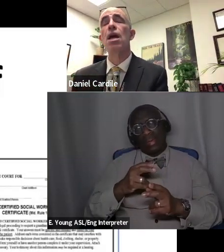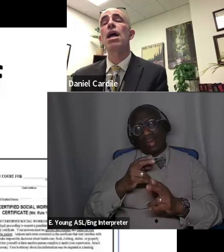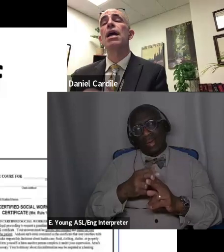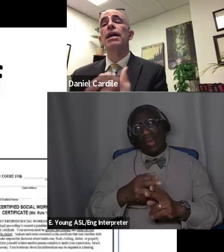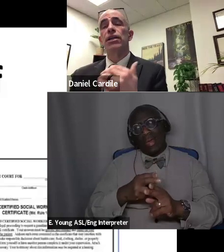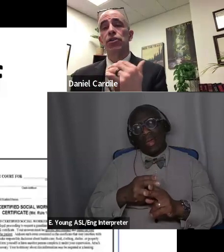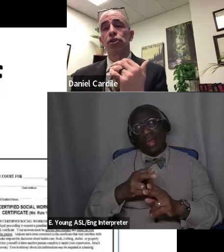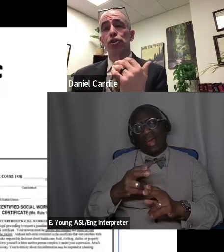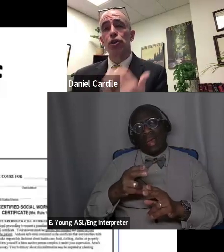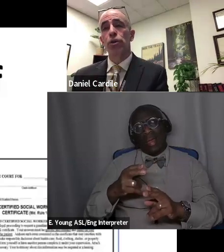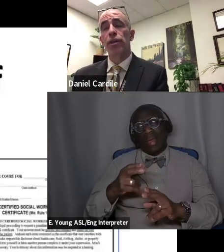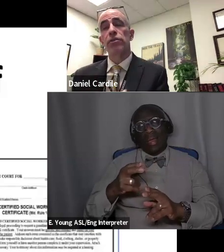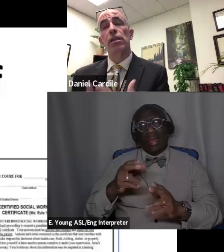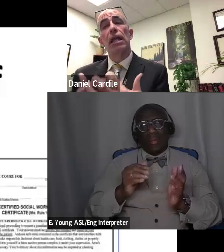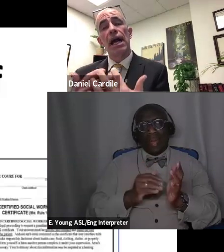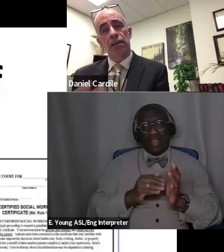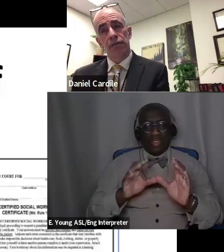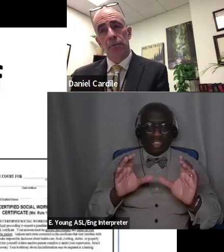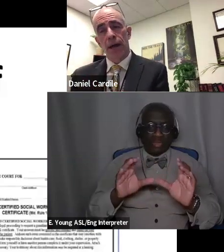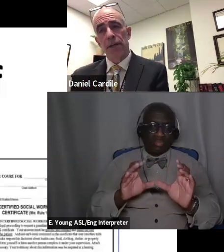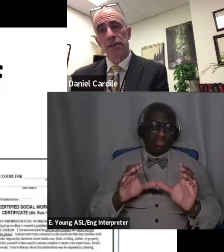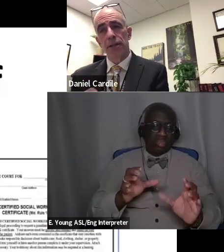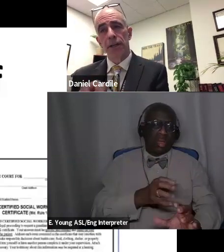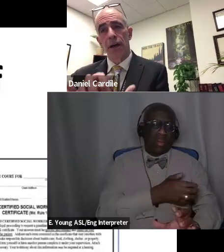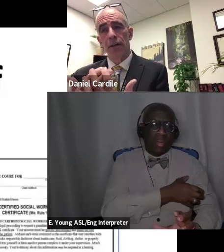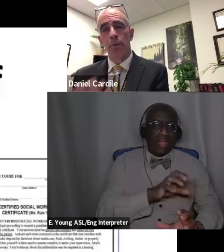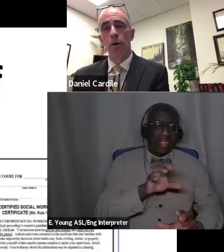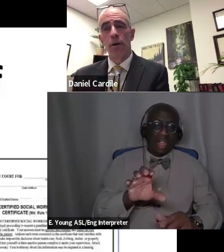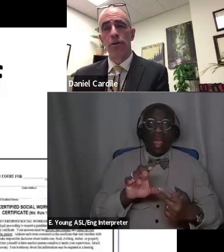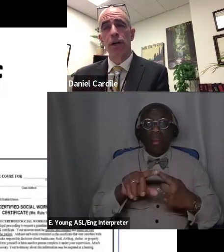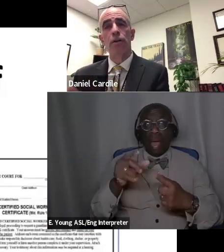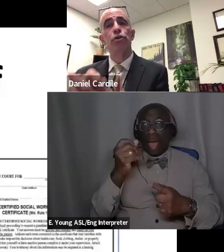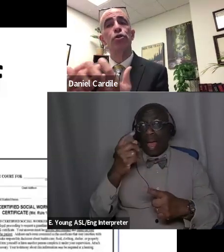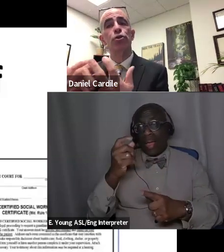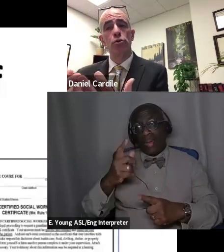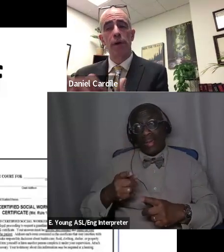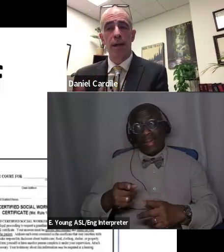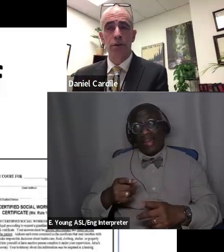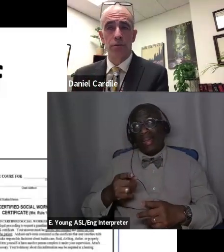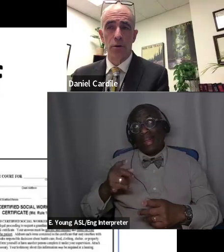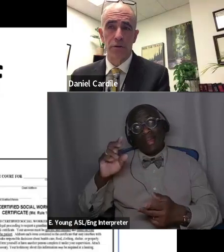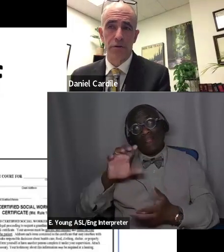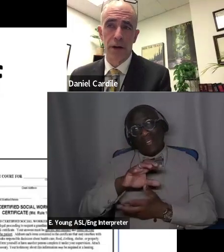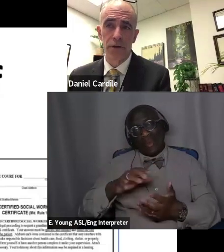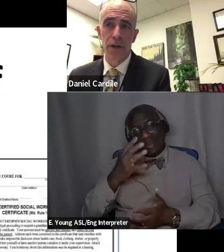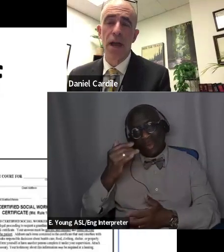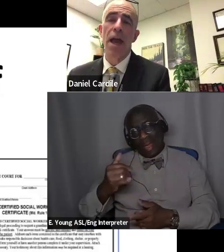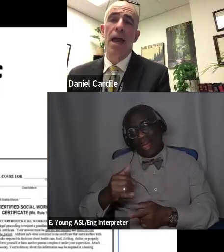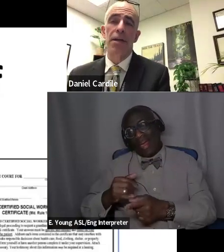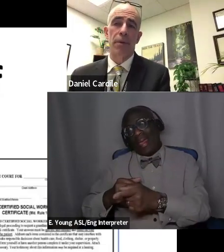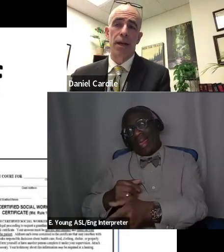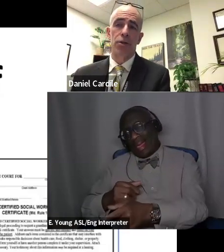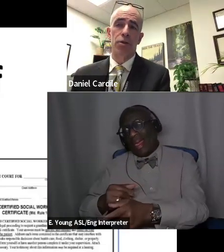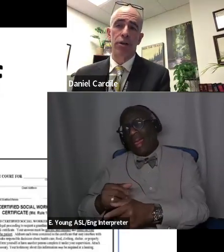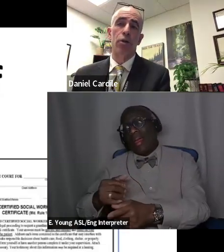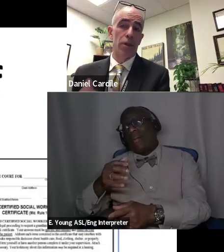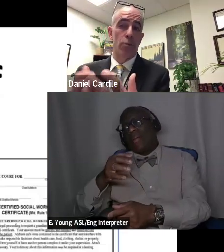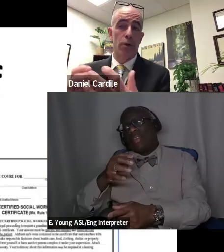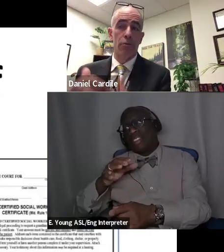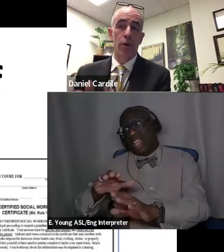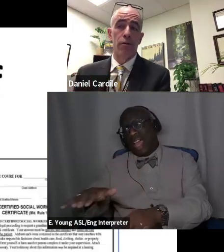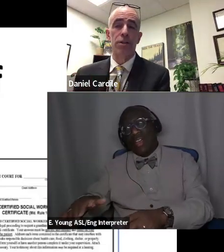certificates is to show that there's a lack of capacity on the part of your child to manage their own affairs and to manage